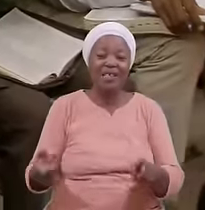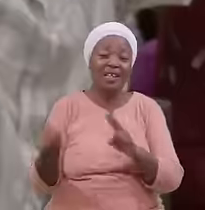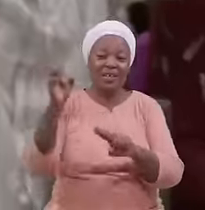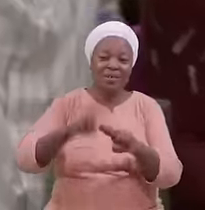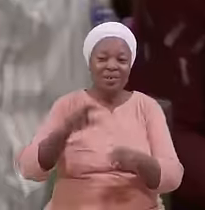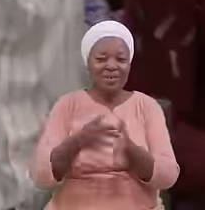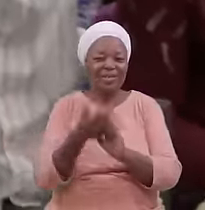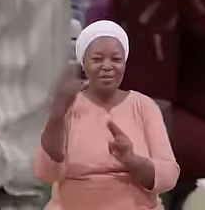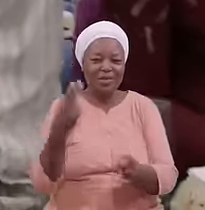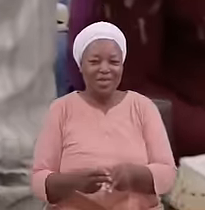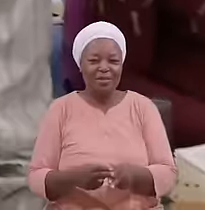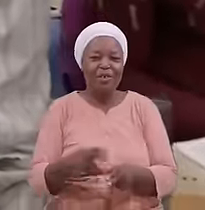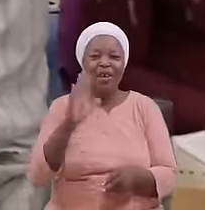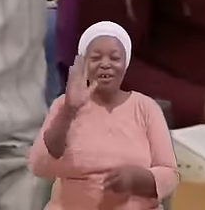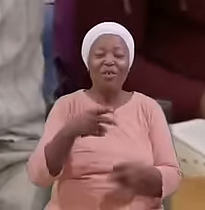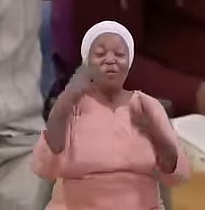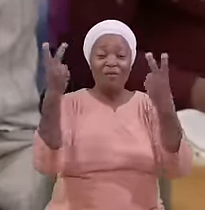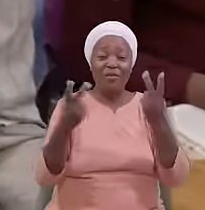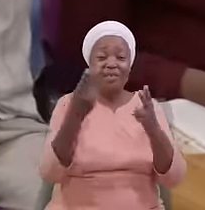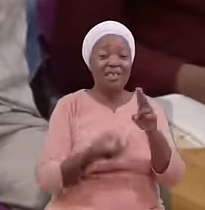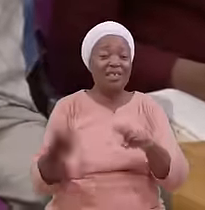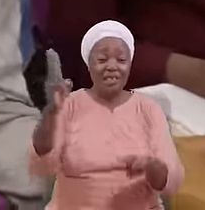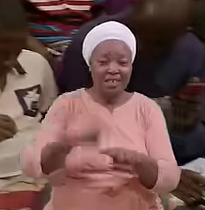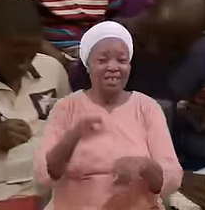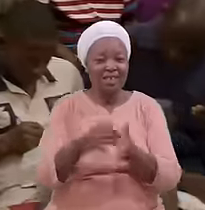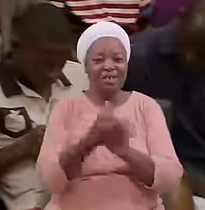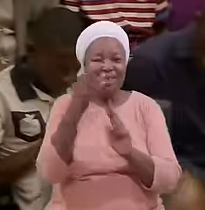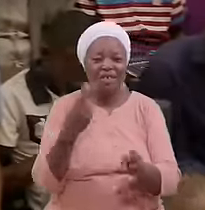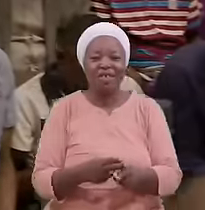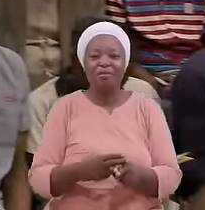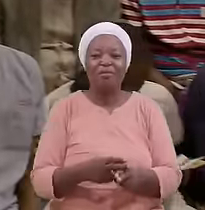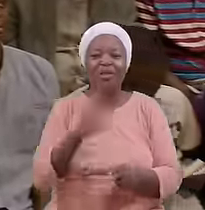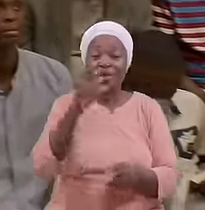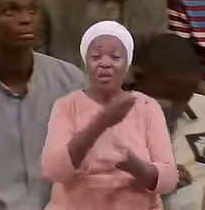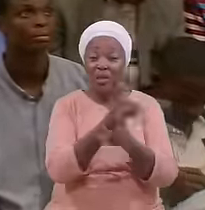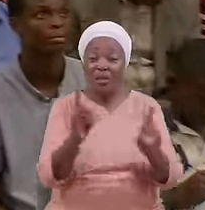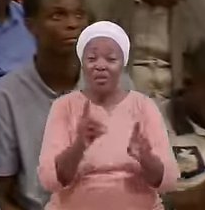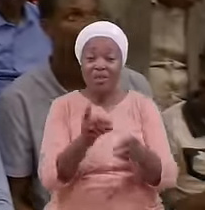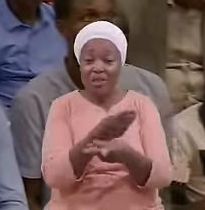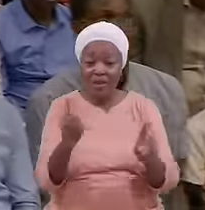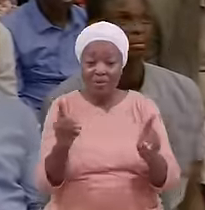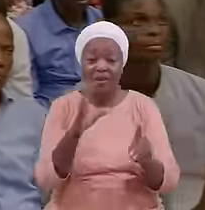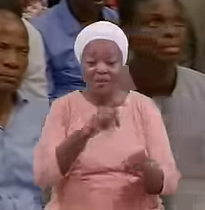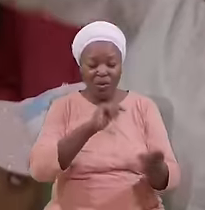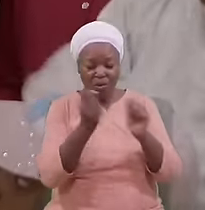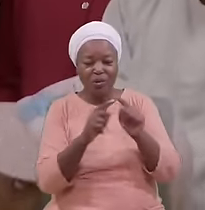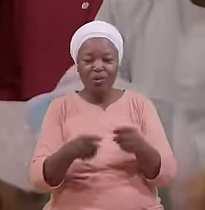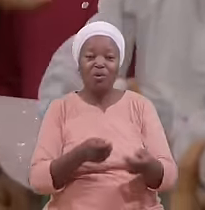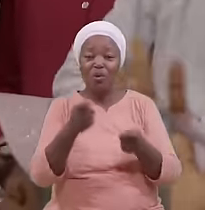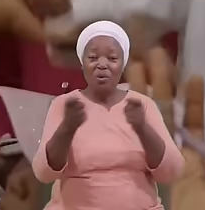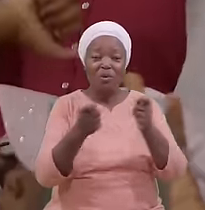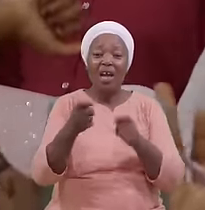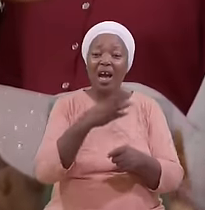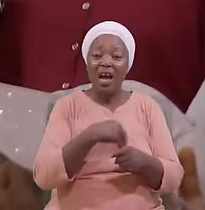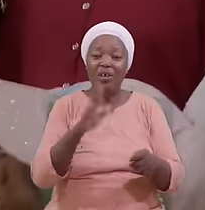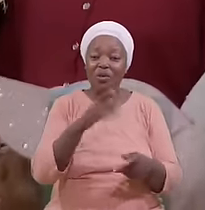multiplied. Amen. Your victory multiplied. Amen. Your deliverance will turn to dominion, and your